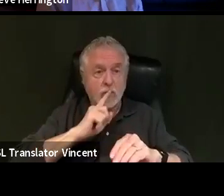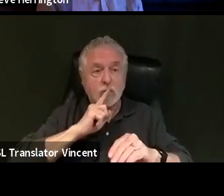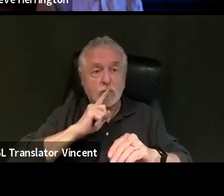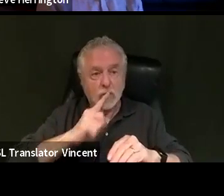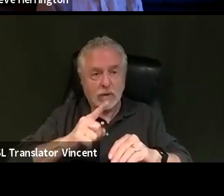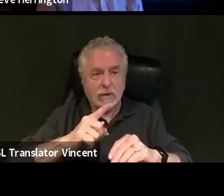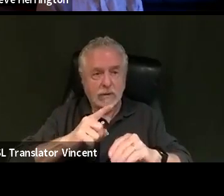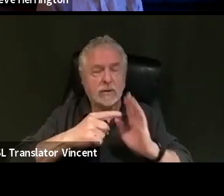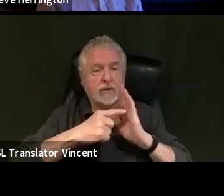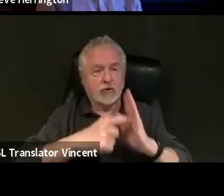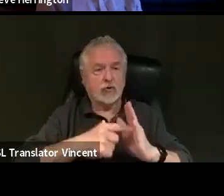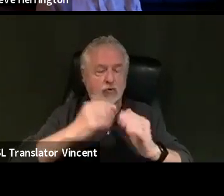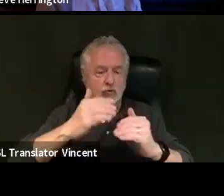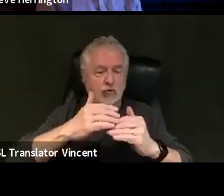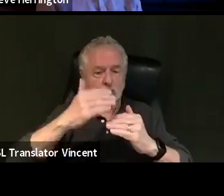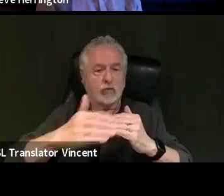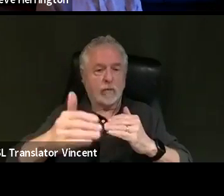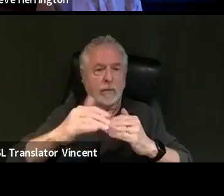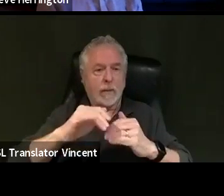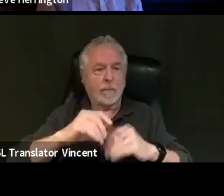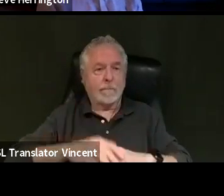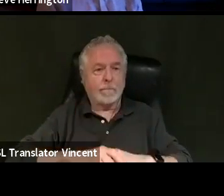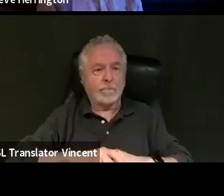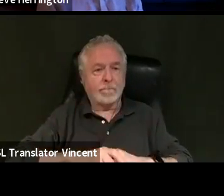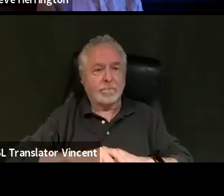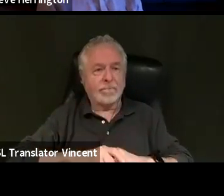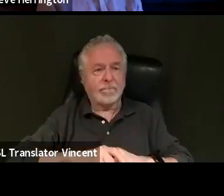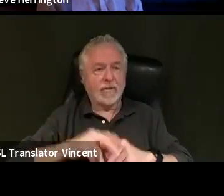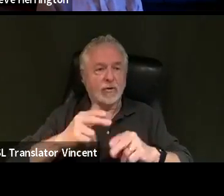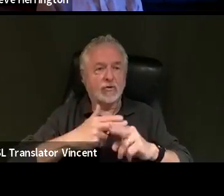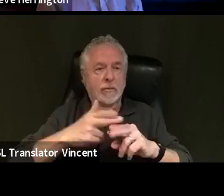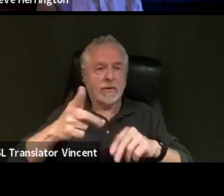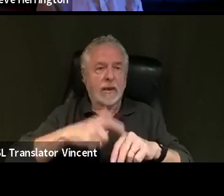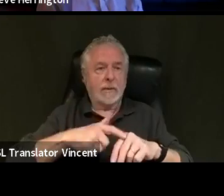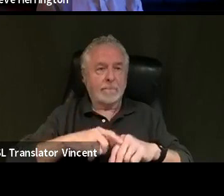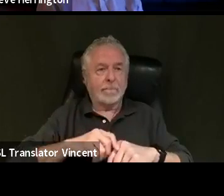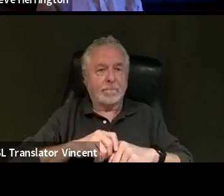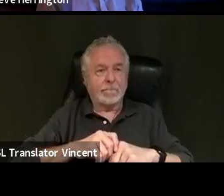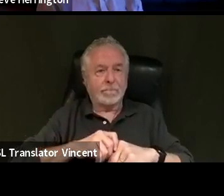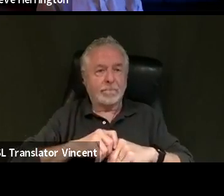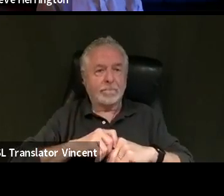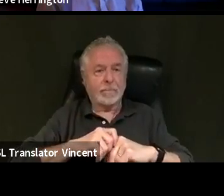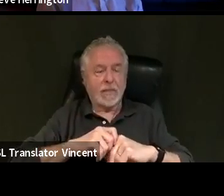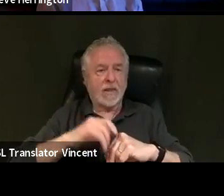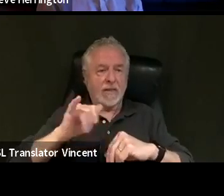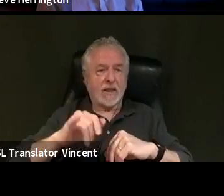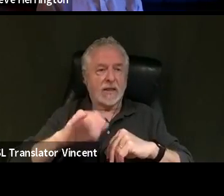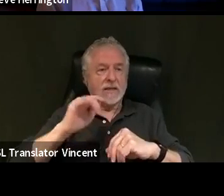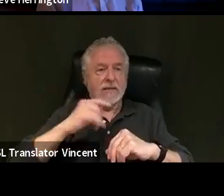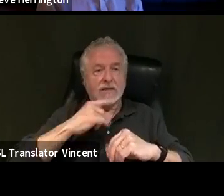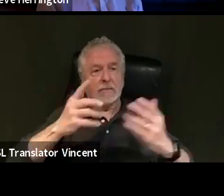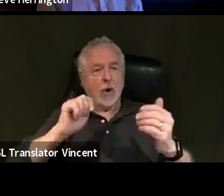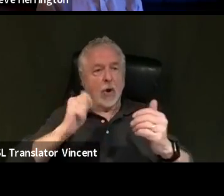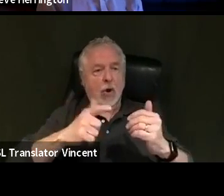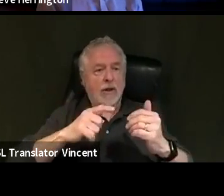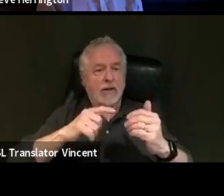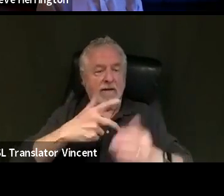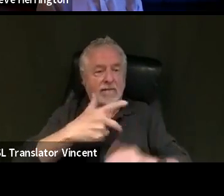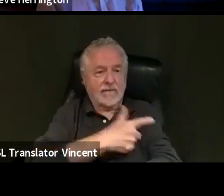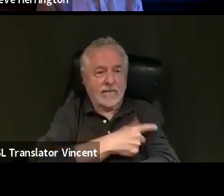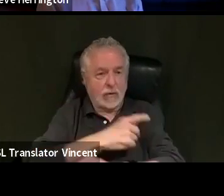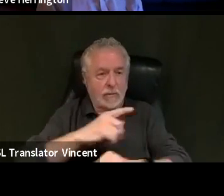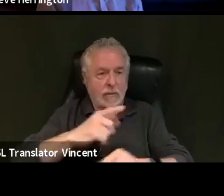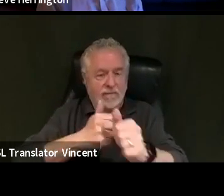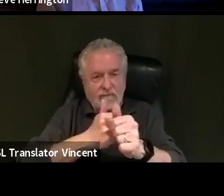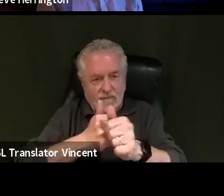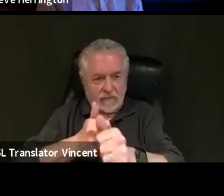an indication that going forward, we can assure safety. And that being said, all of these vaccines are going to be